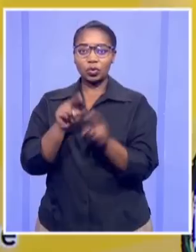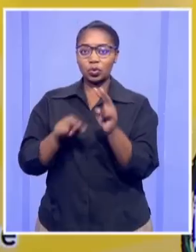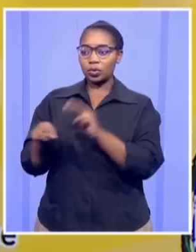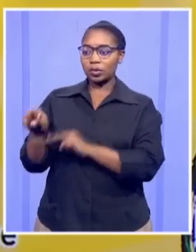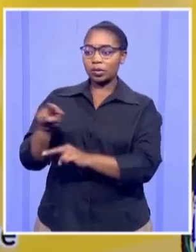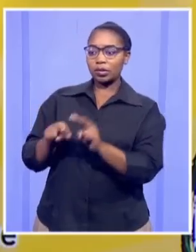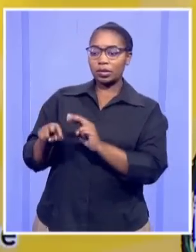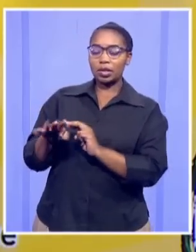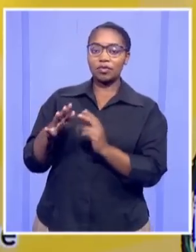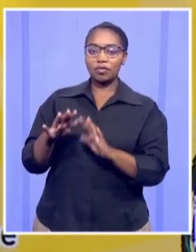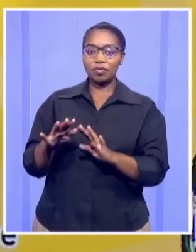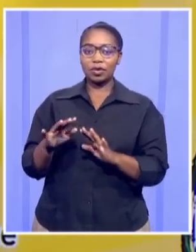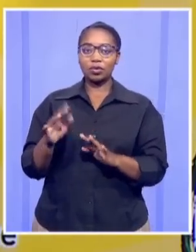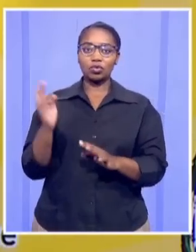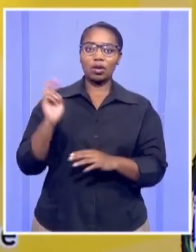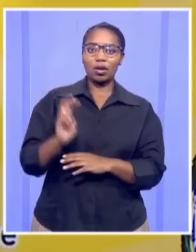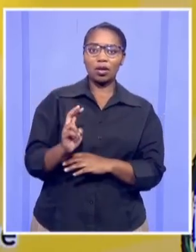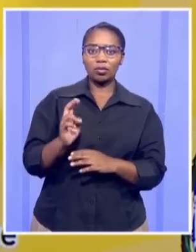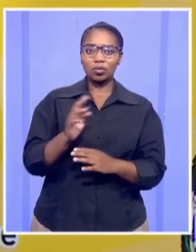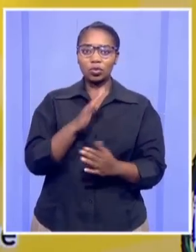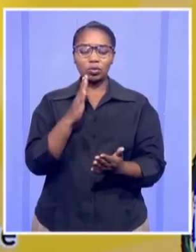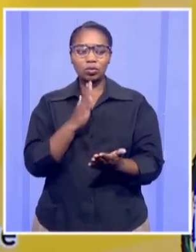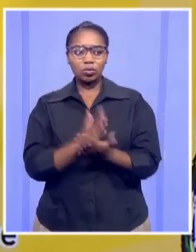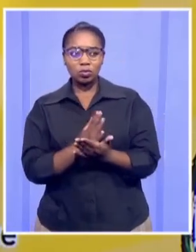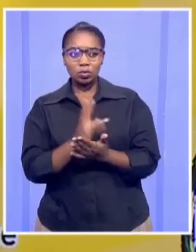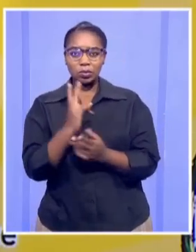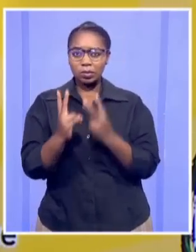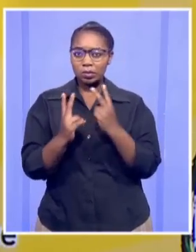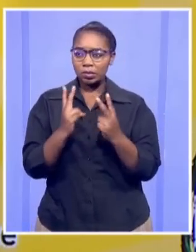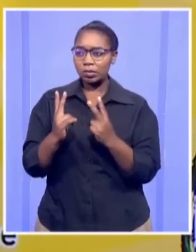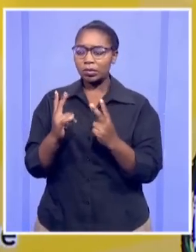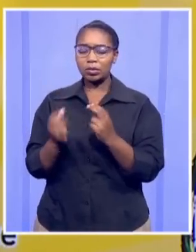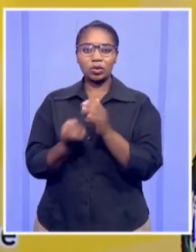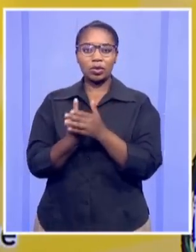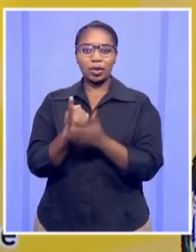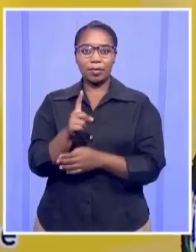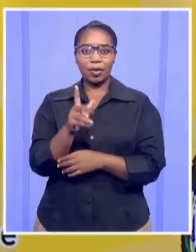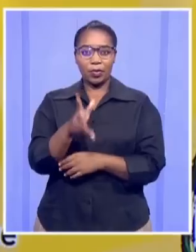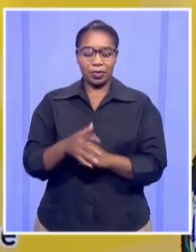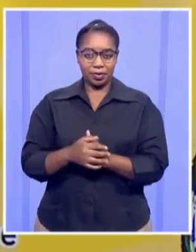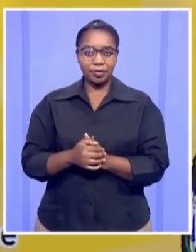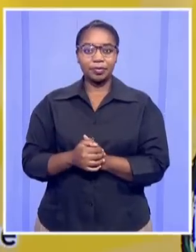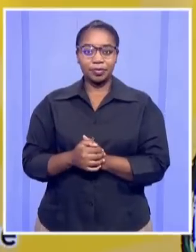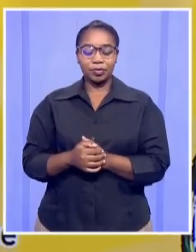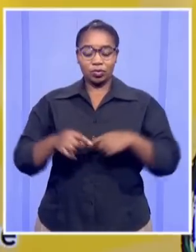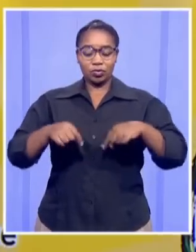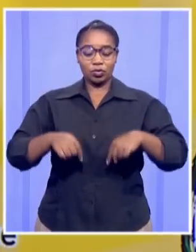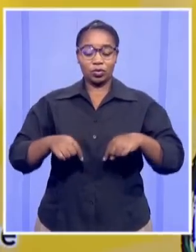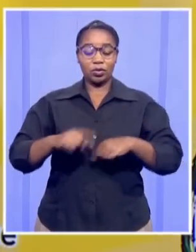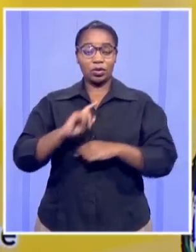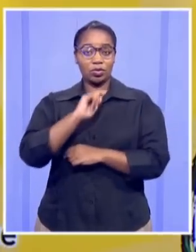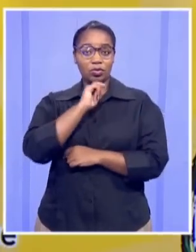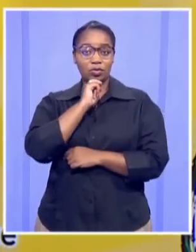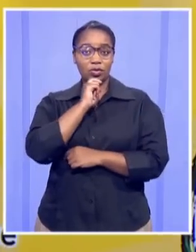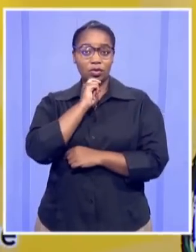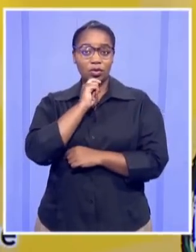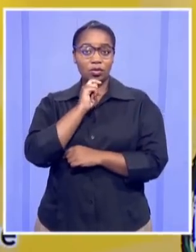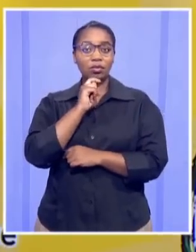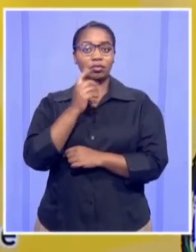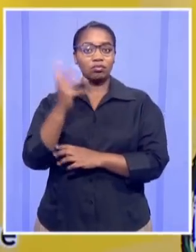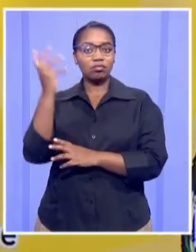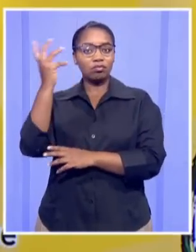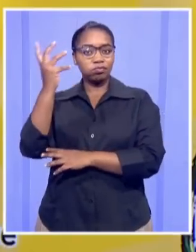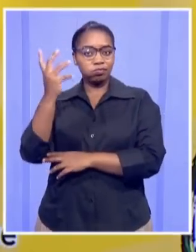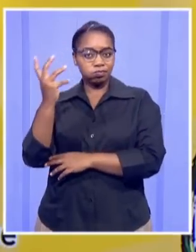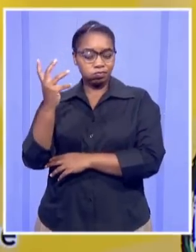to verify what is going to be happening. This morning's briefing really is just to give you an